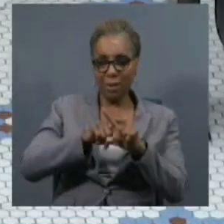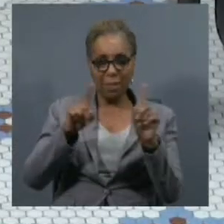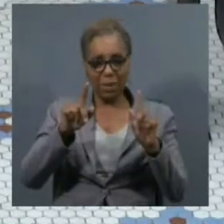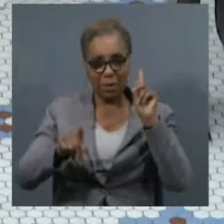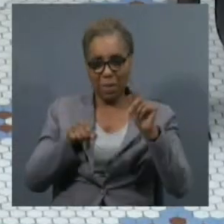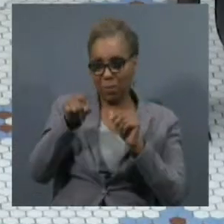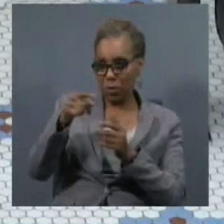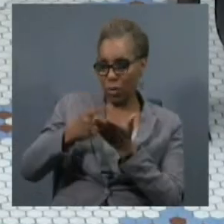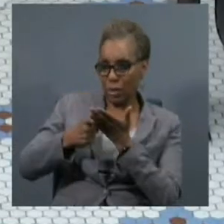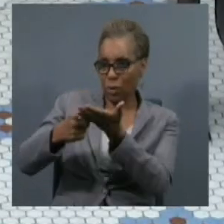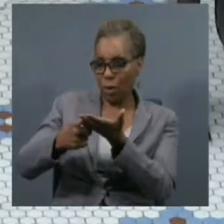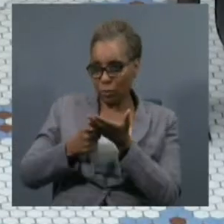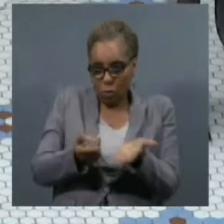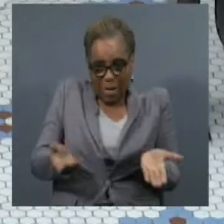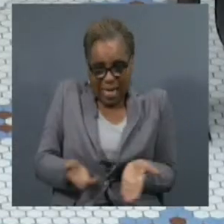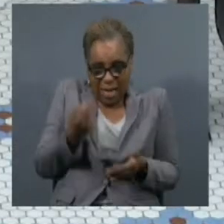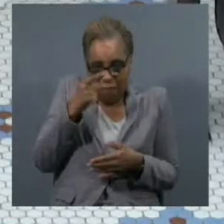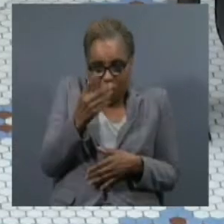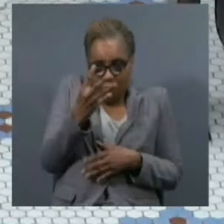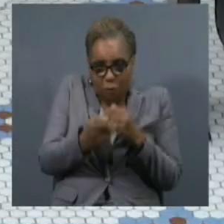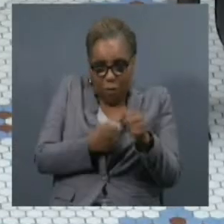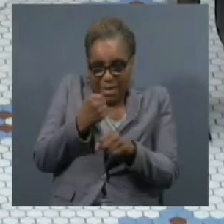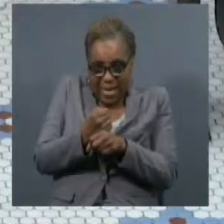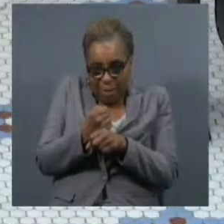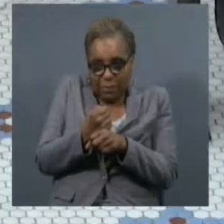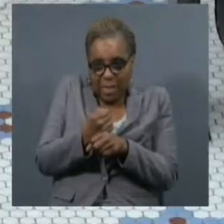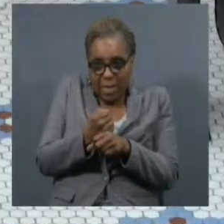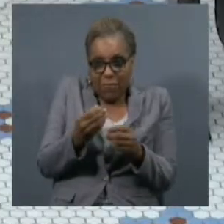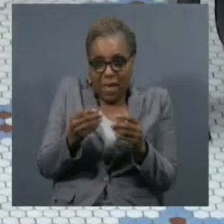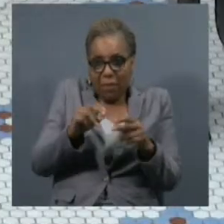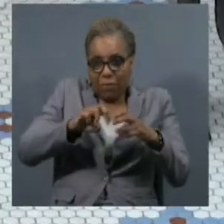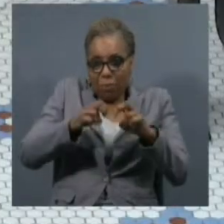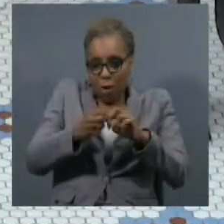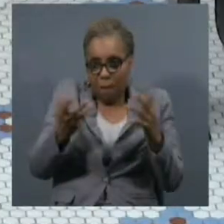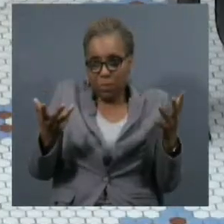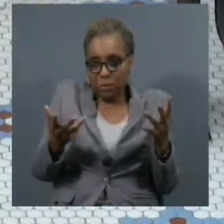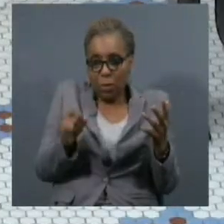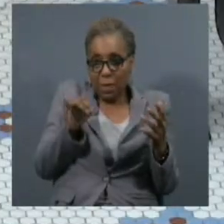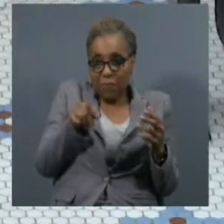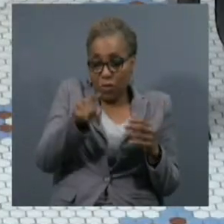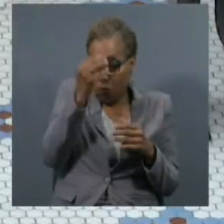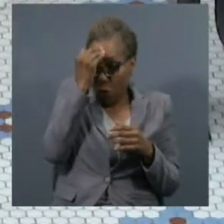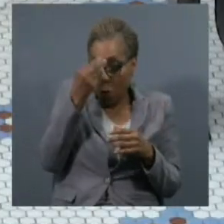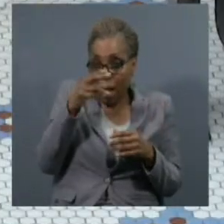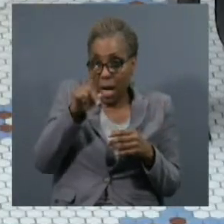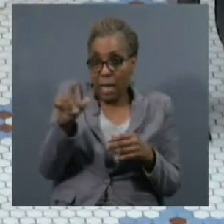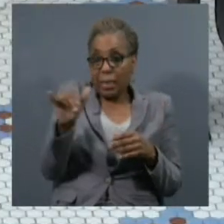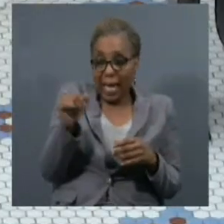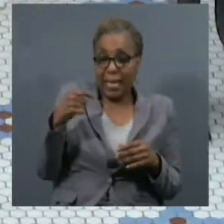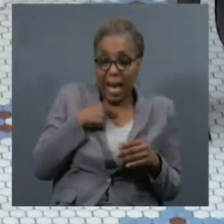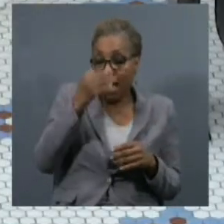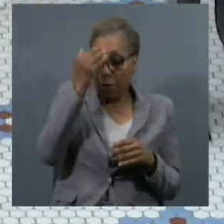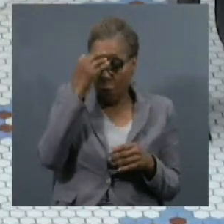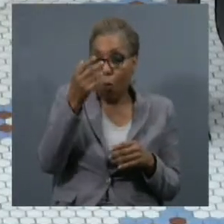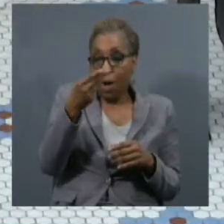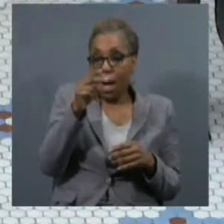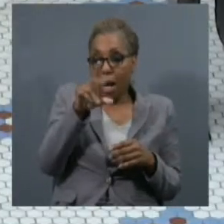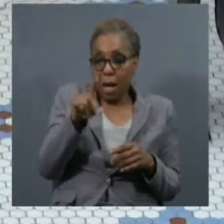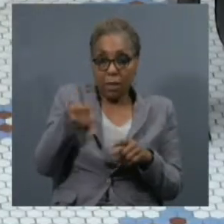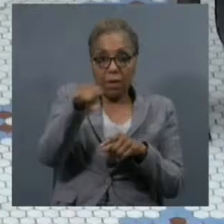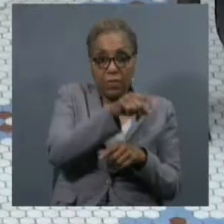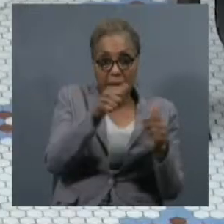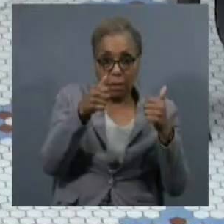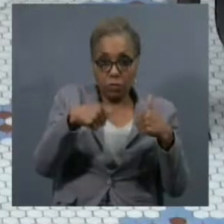were talking to were here for the 4 years that the problem. So if you know HUD like I know HUD, what they're going to try to do is